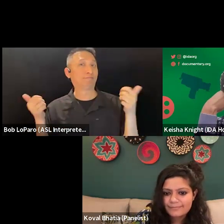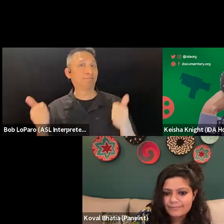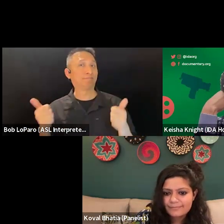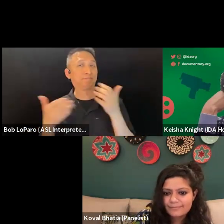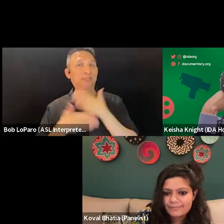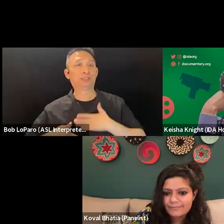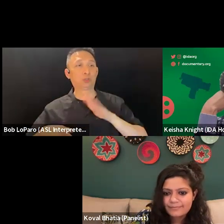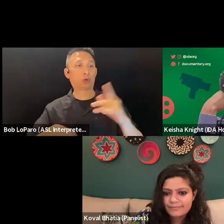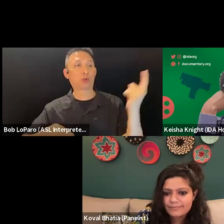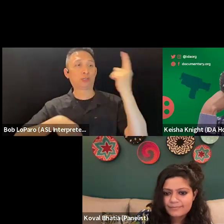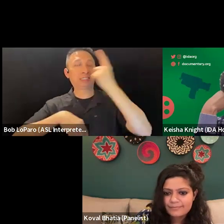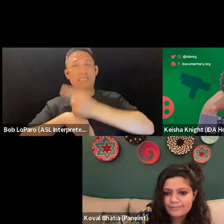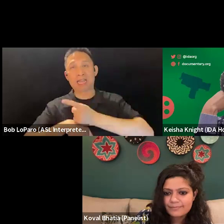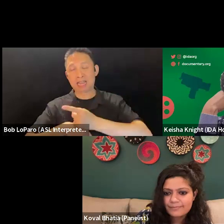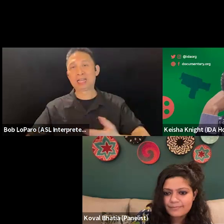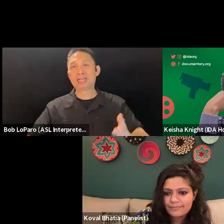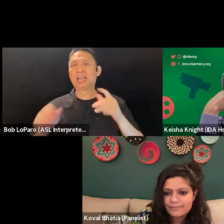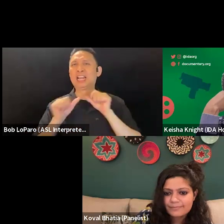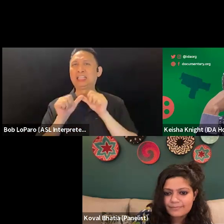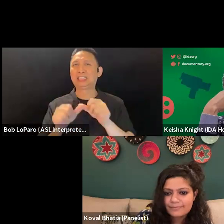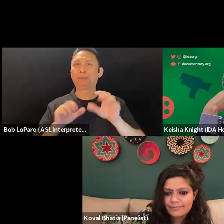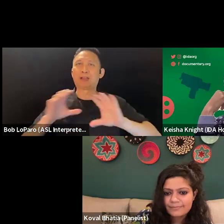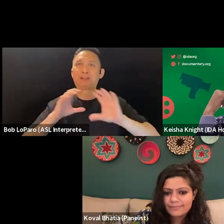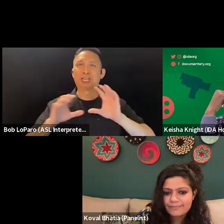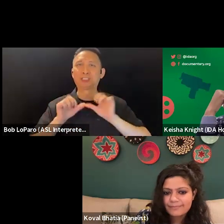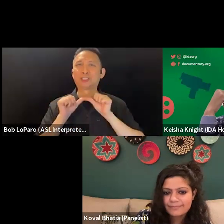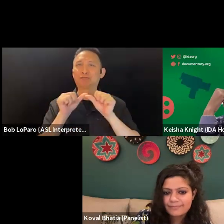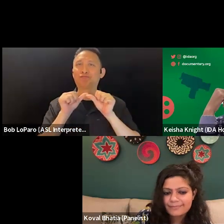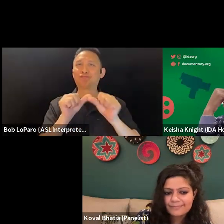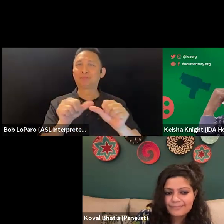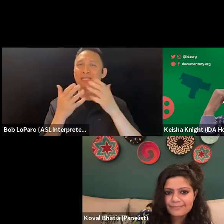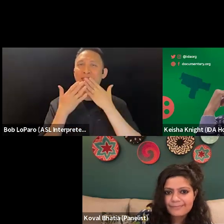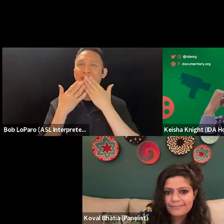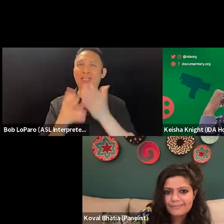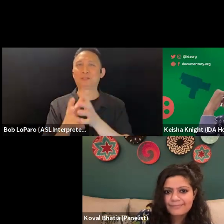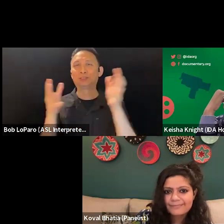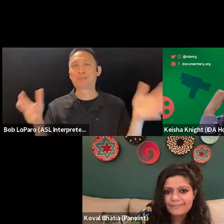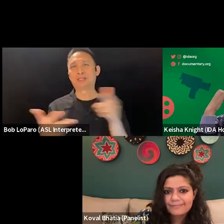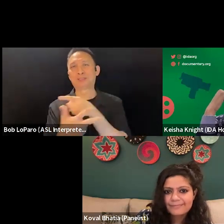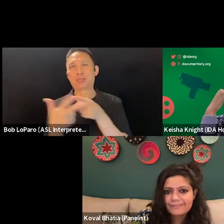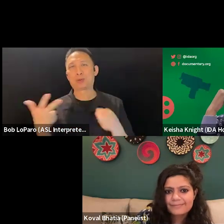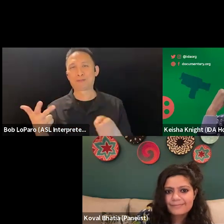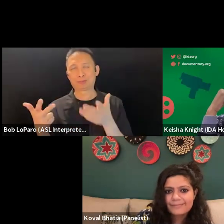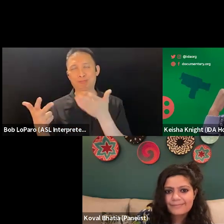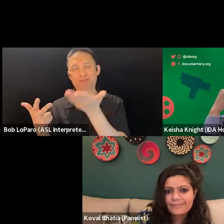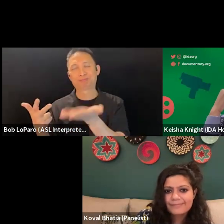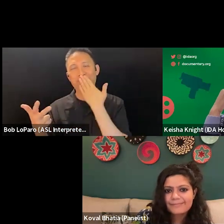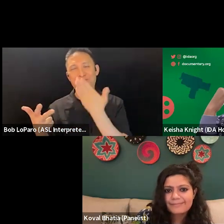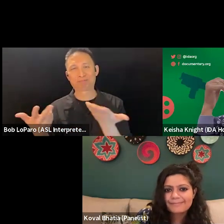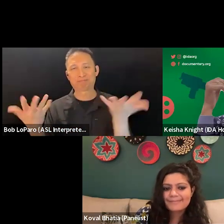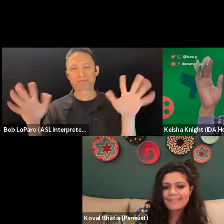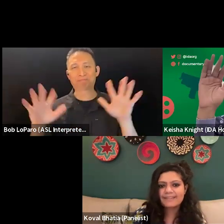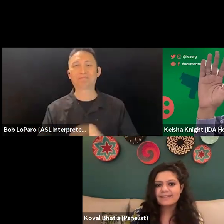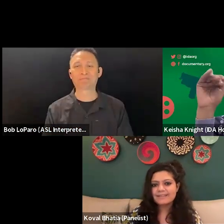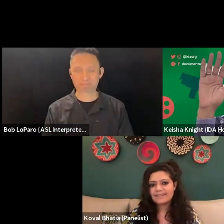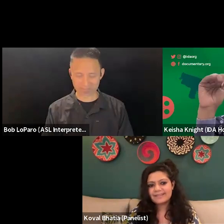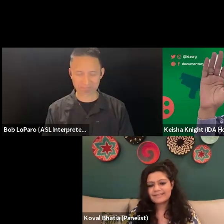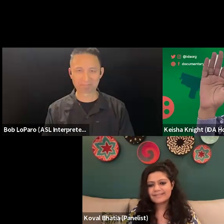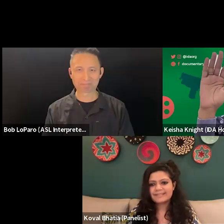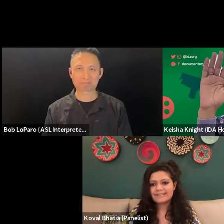that will go into festival. You know, the idea of the obscure, overly formal festival film, and whether it's a